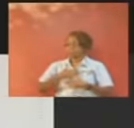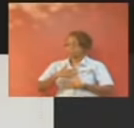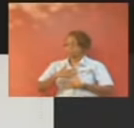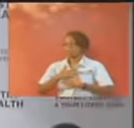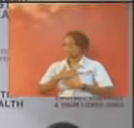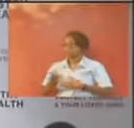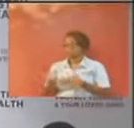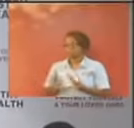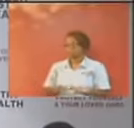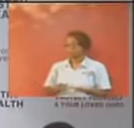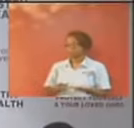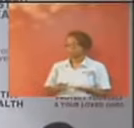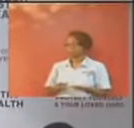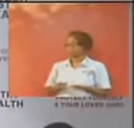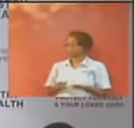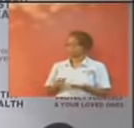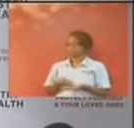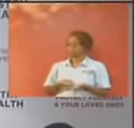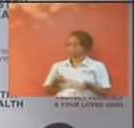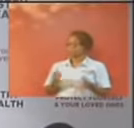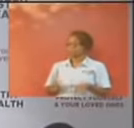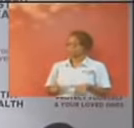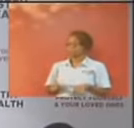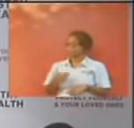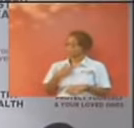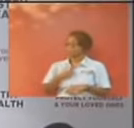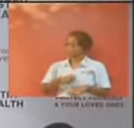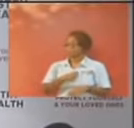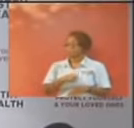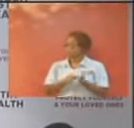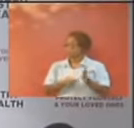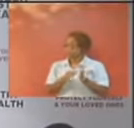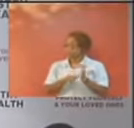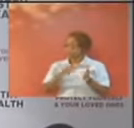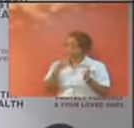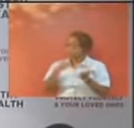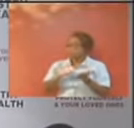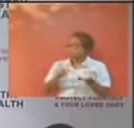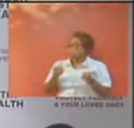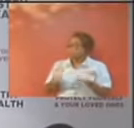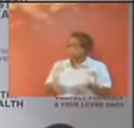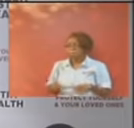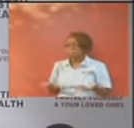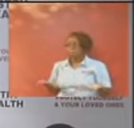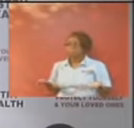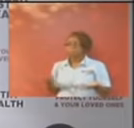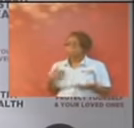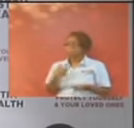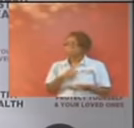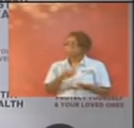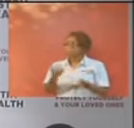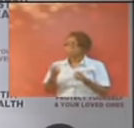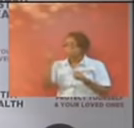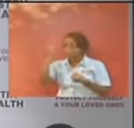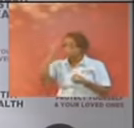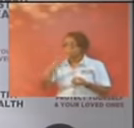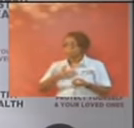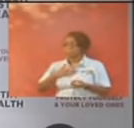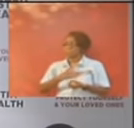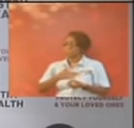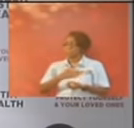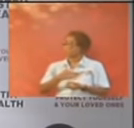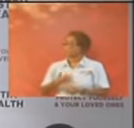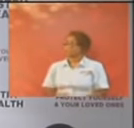you. Okay, thank you very much. The two questions that you have asked really demonstrate